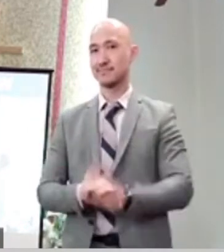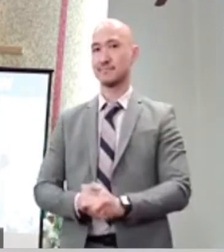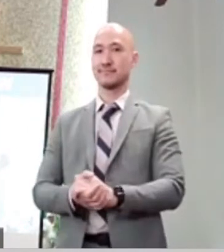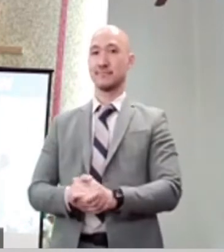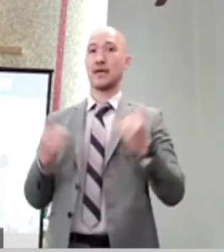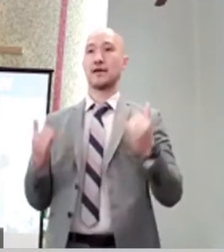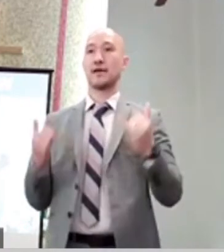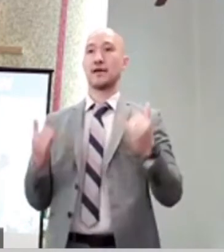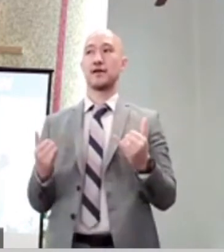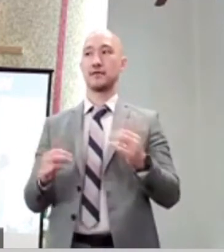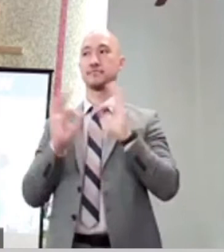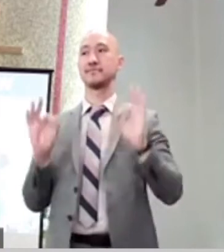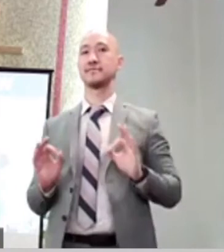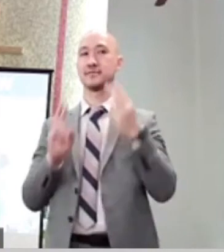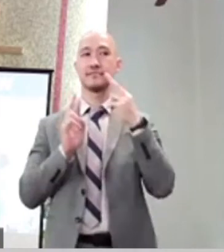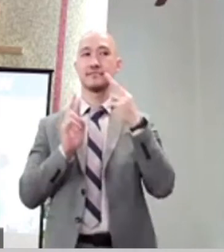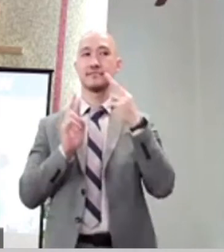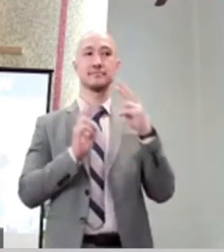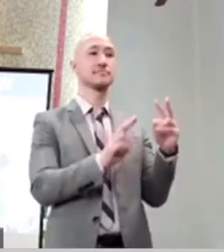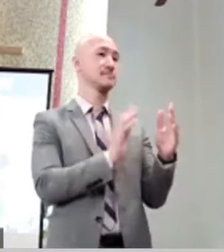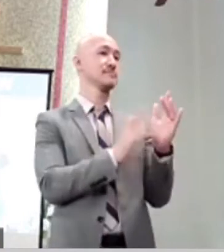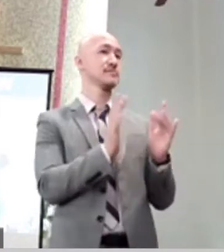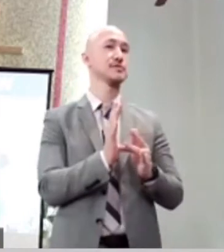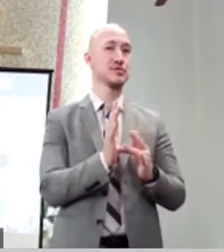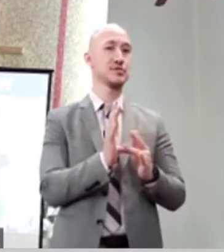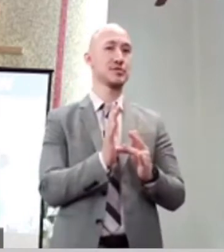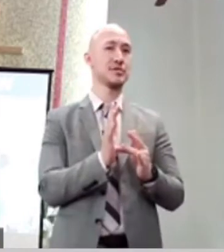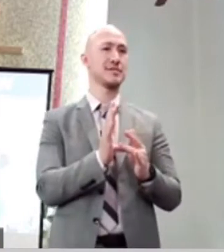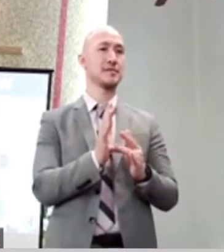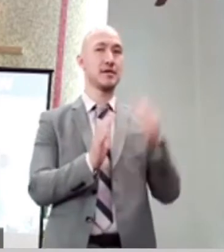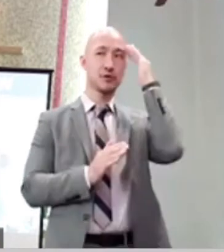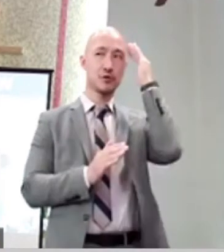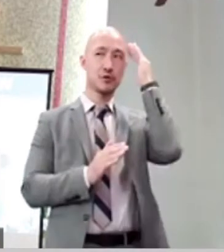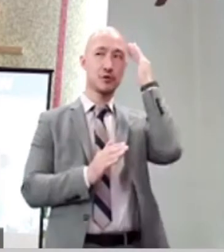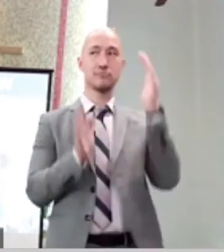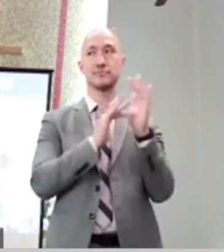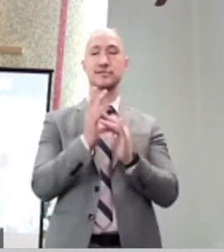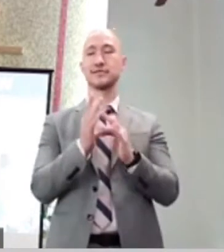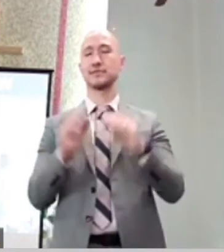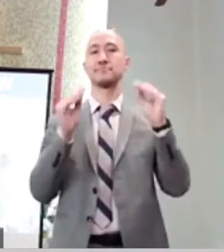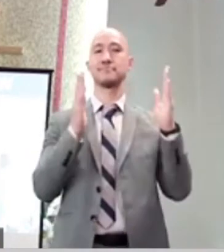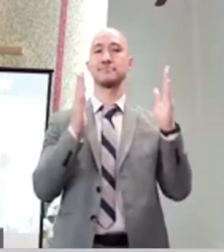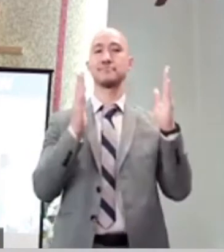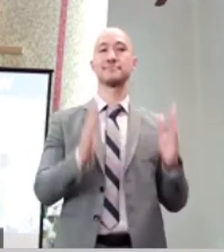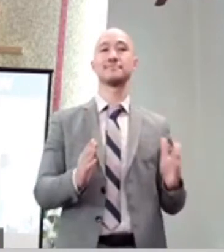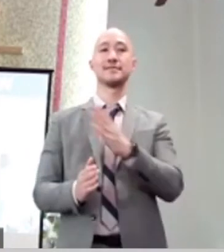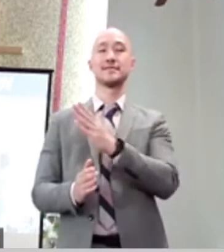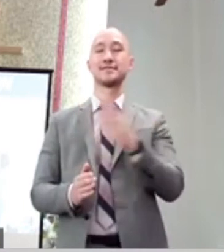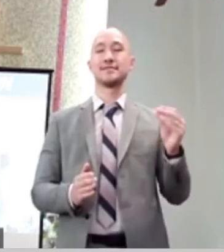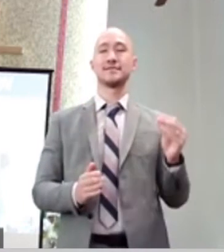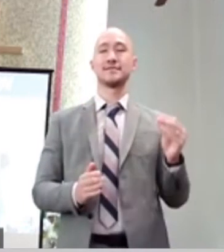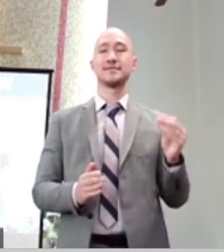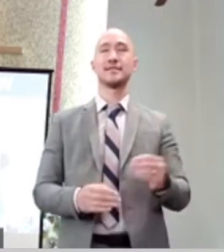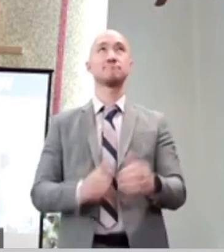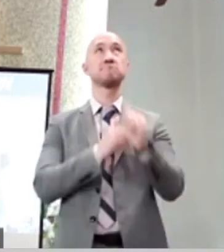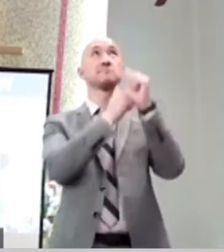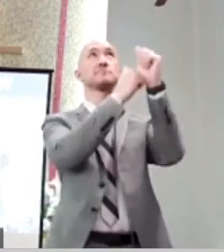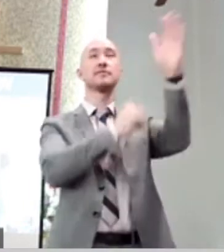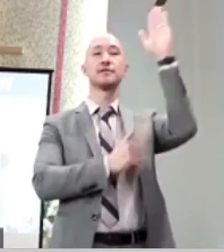Jesus said that, you know, he was the Son of God and he was claiming to be a rabbi and many other things. And so that invited a lot of